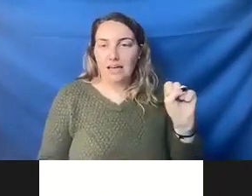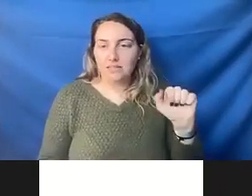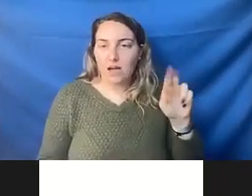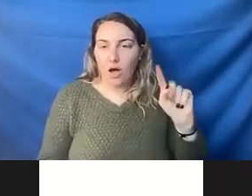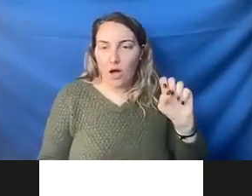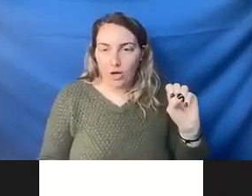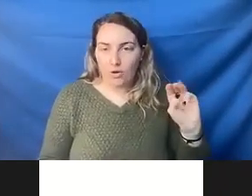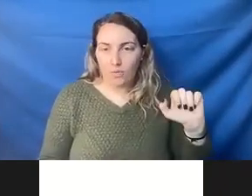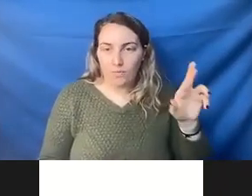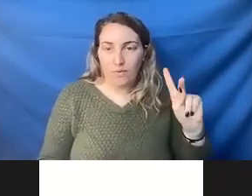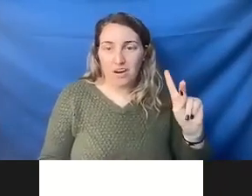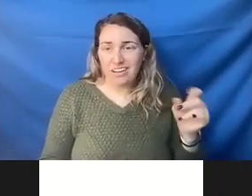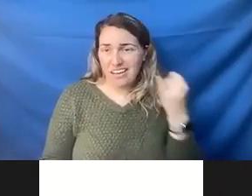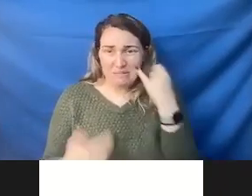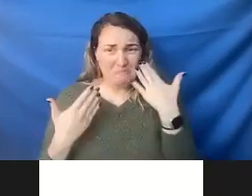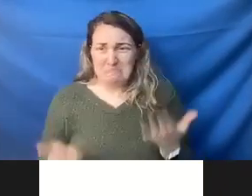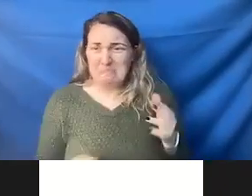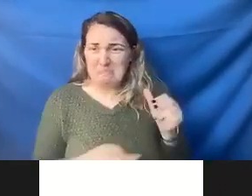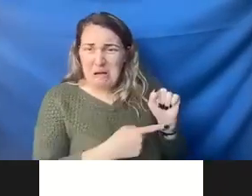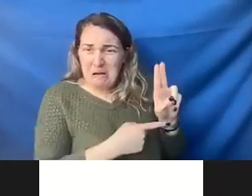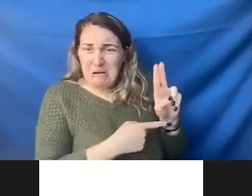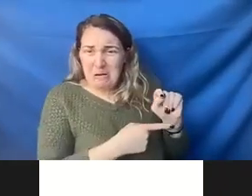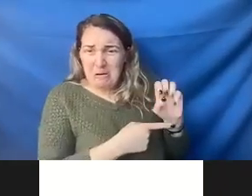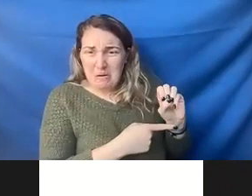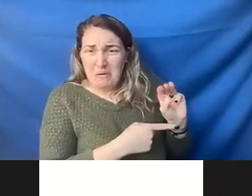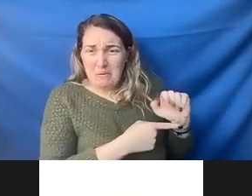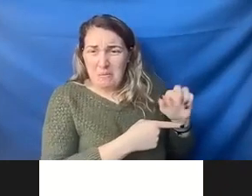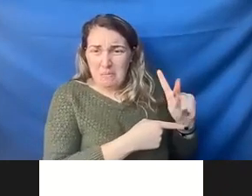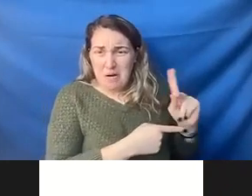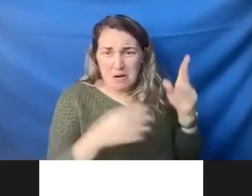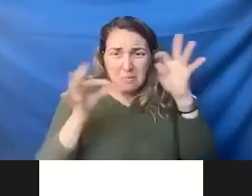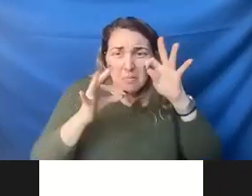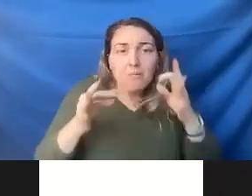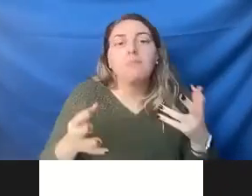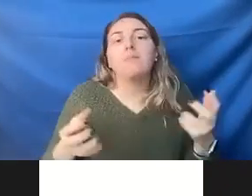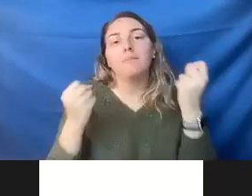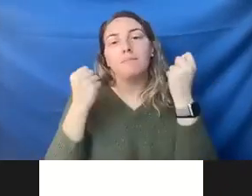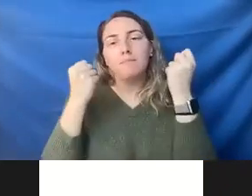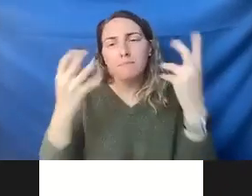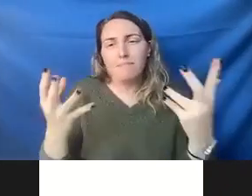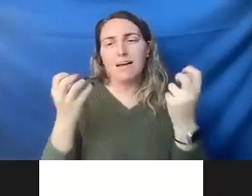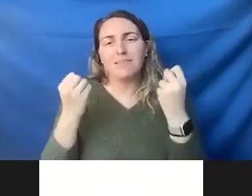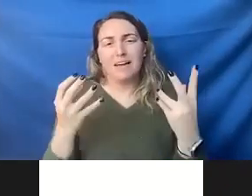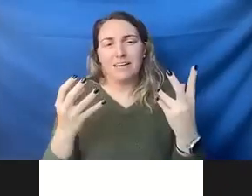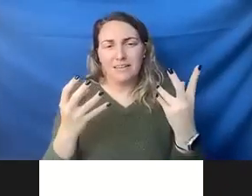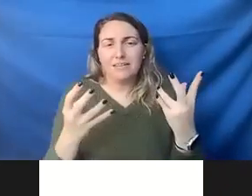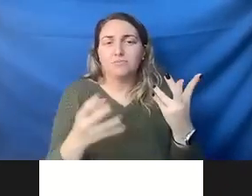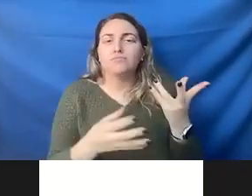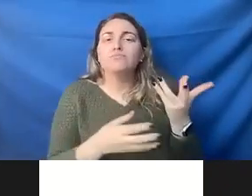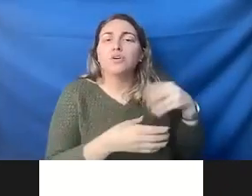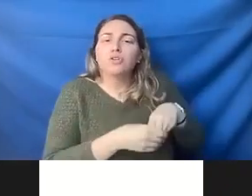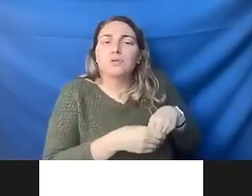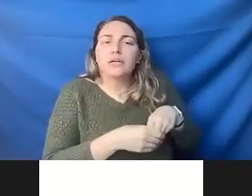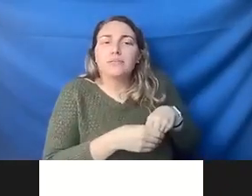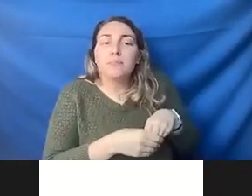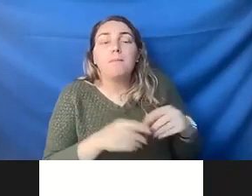For those not familiar with AutoMark, it has a lot of features that are helpful to voters and not just voters with disabilities. A very popular feature